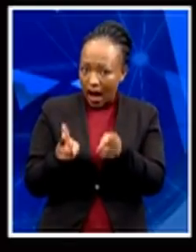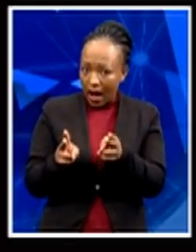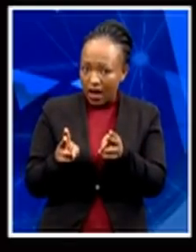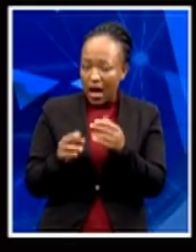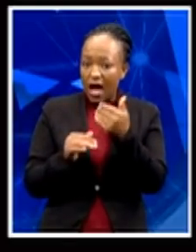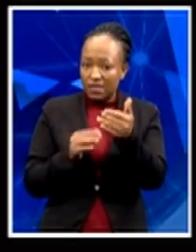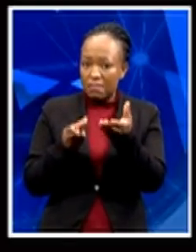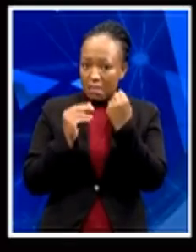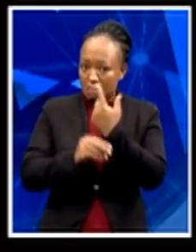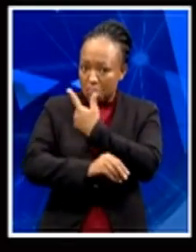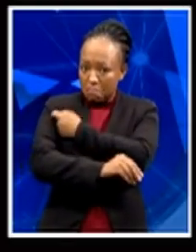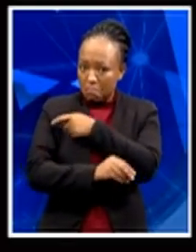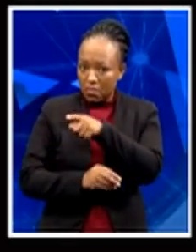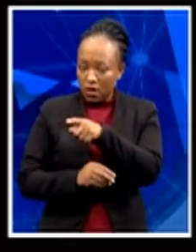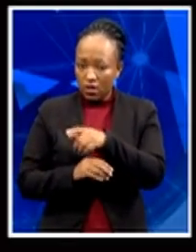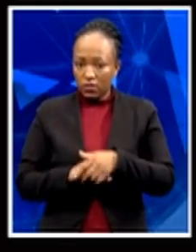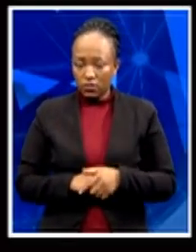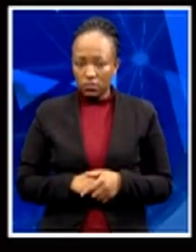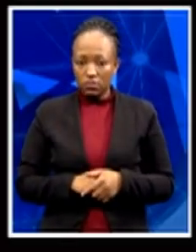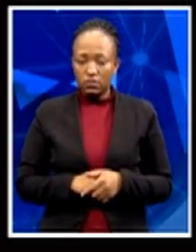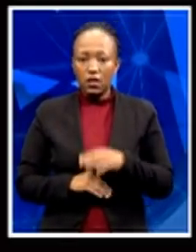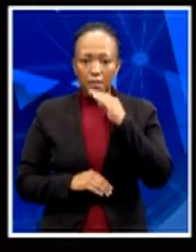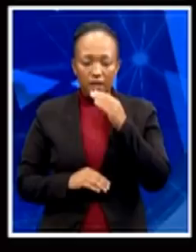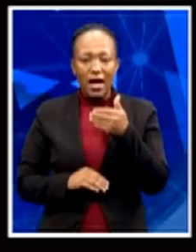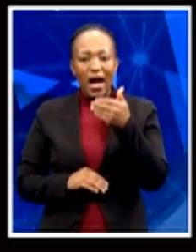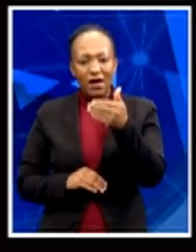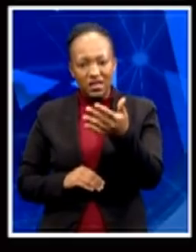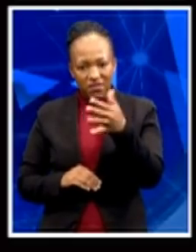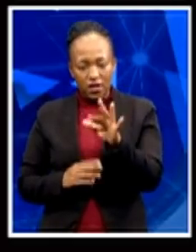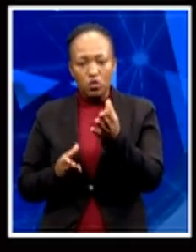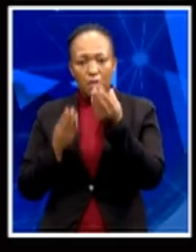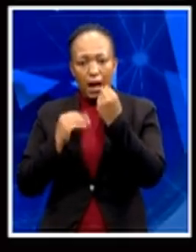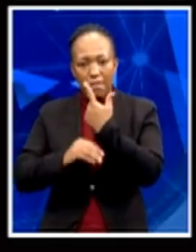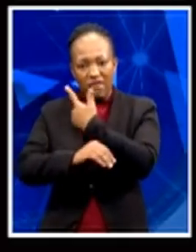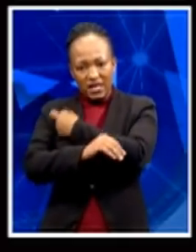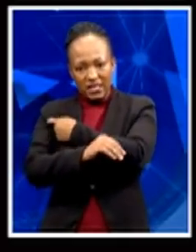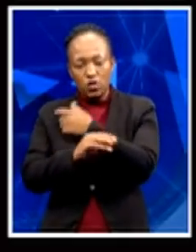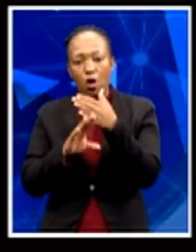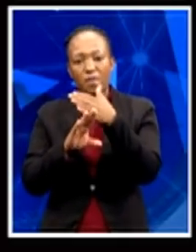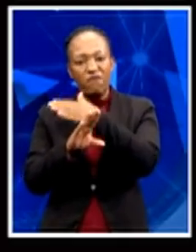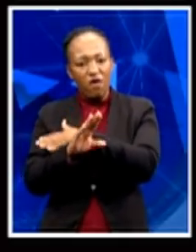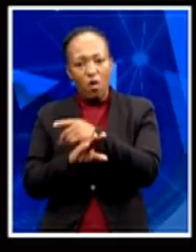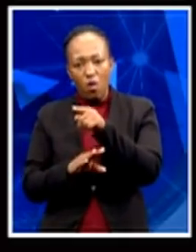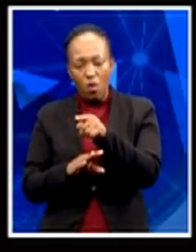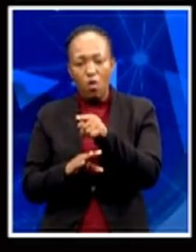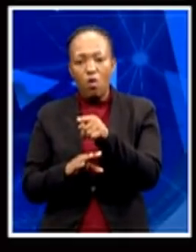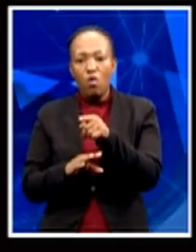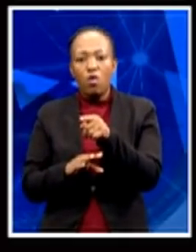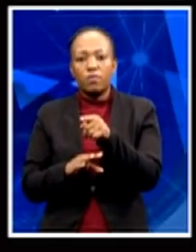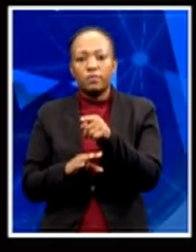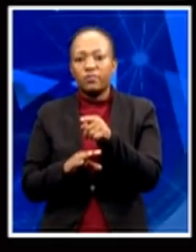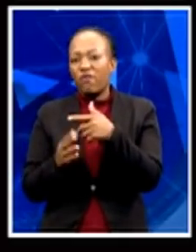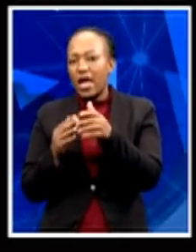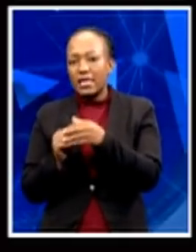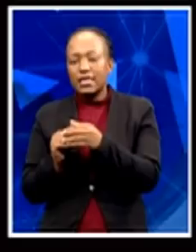was that after they took the vaccines? Has there been infections and or mortality or deaths as a result of taking the